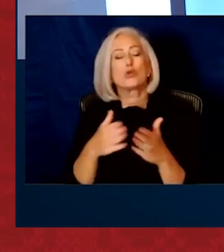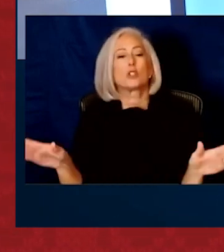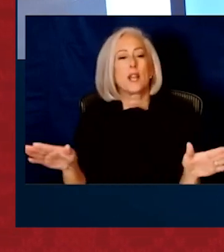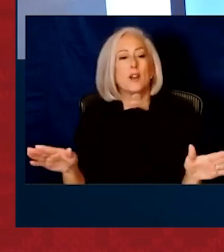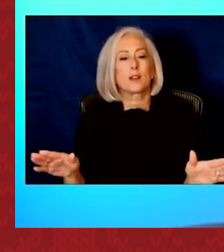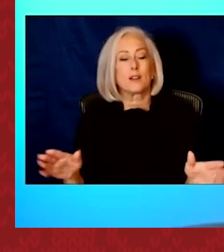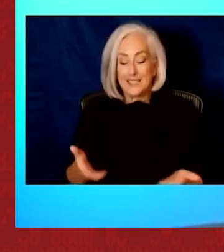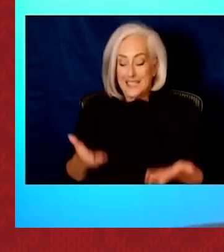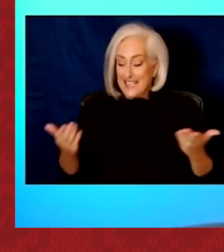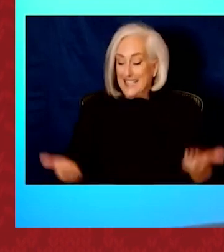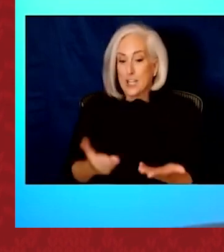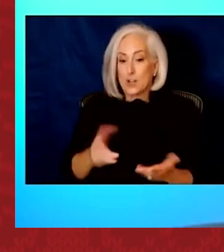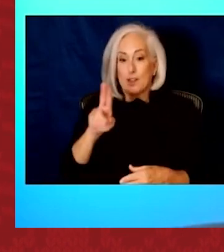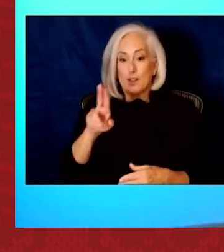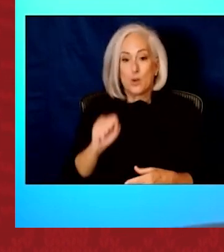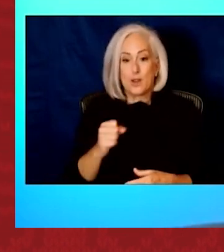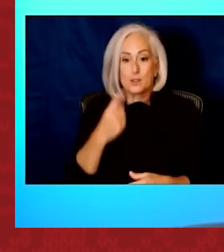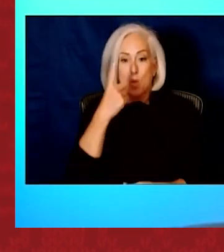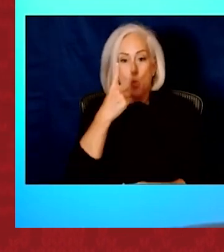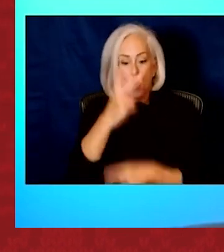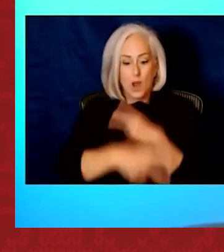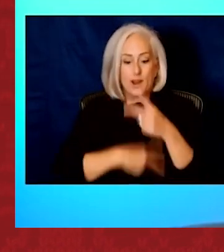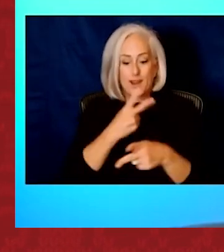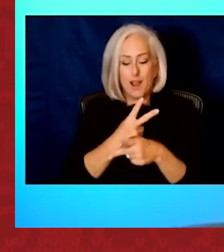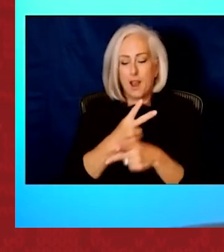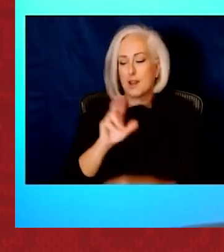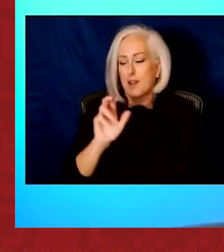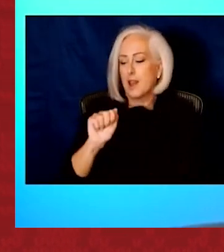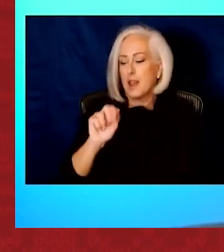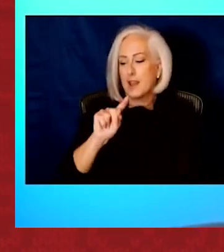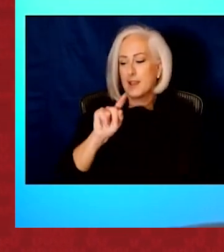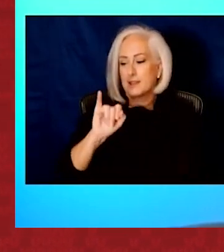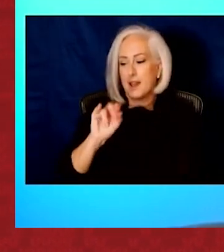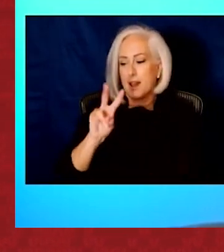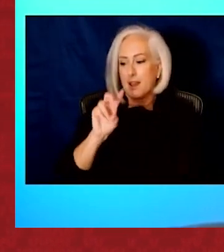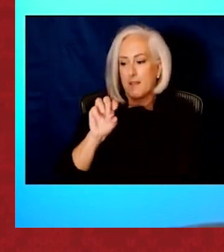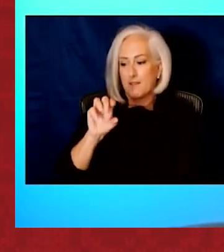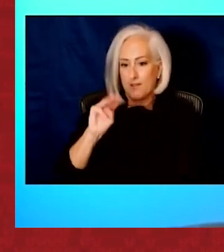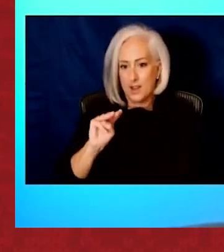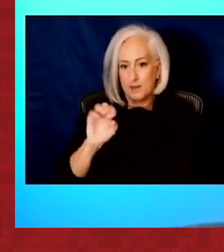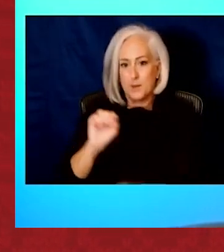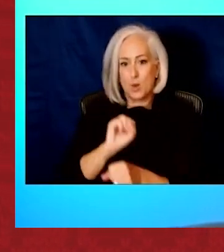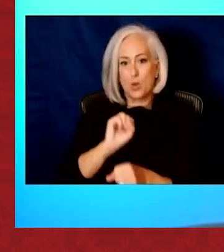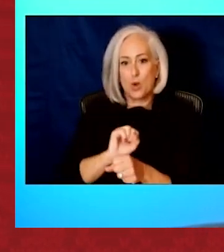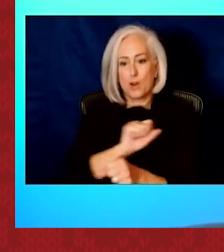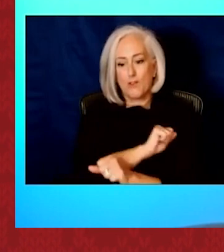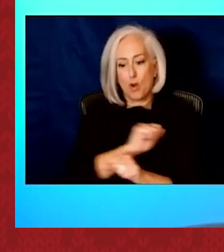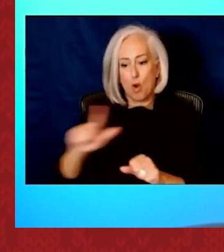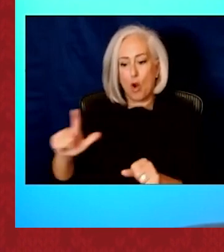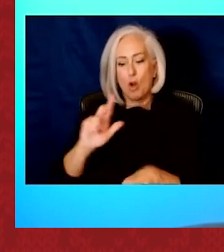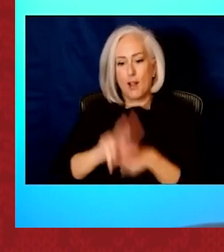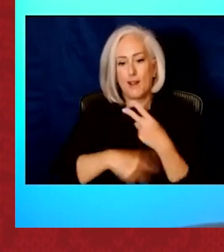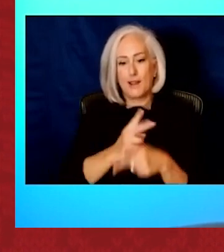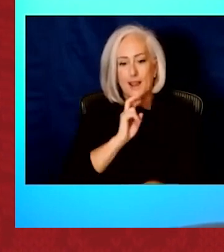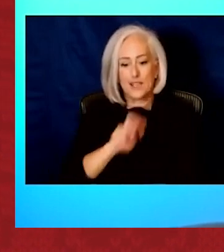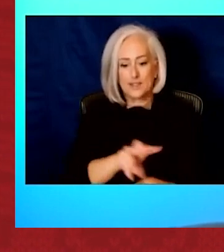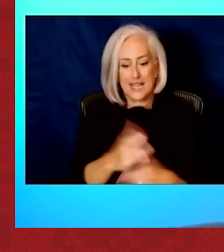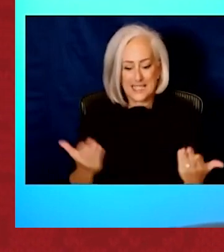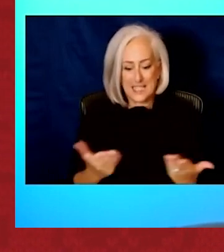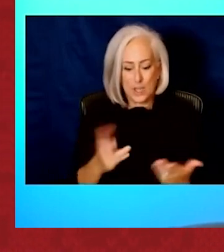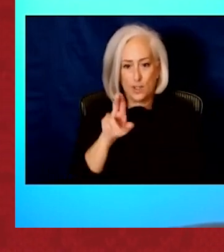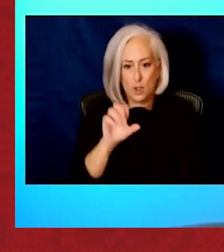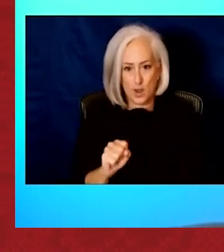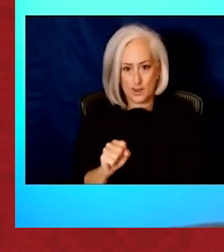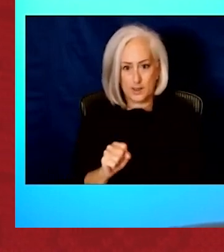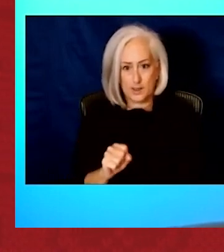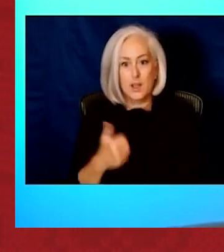have a one-size-fits-all antivenom for all of our rattlesnakes, copperheads, water moccasins. We have one, actually now two antivenoms,